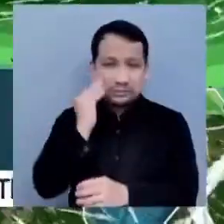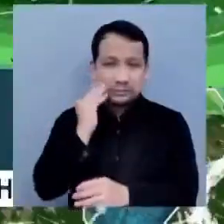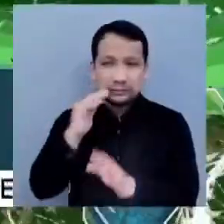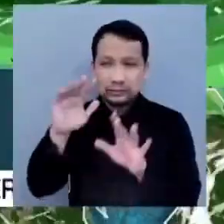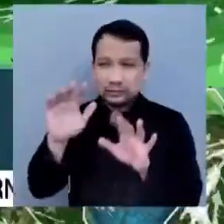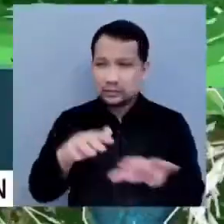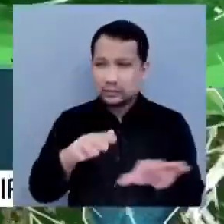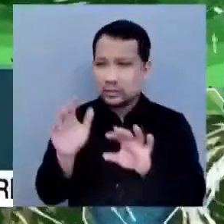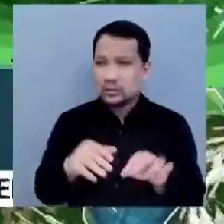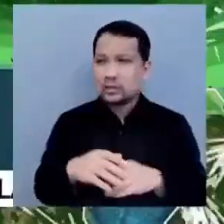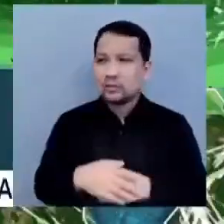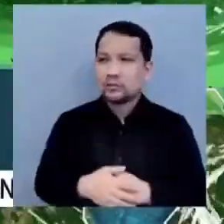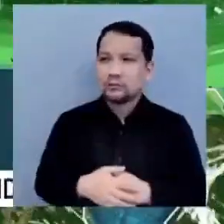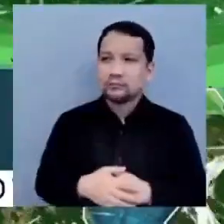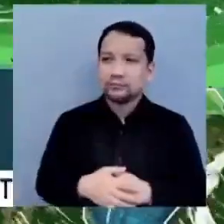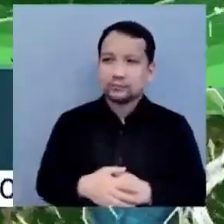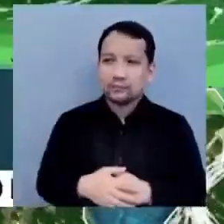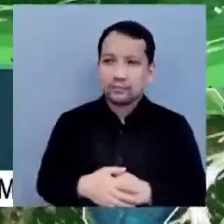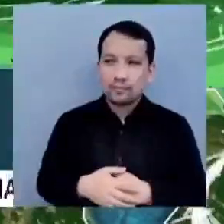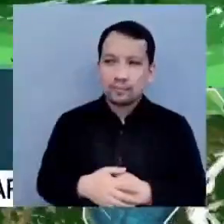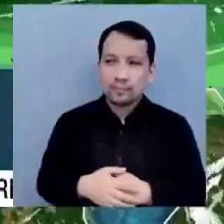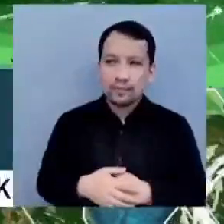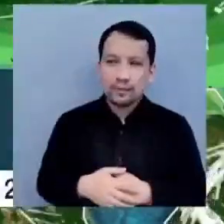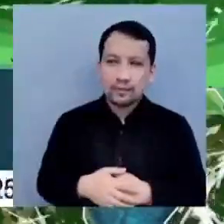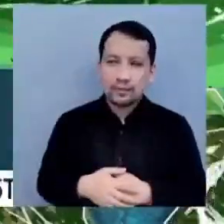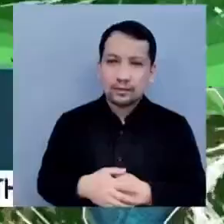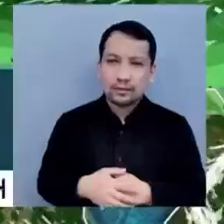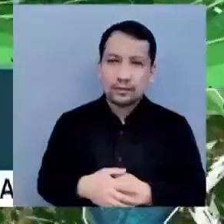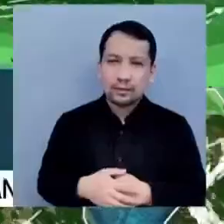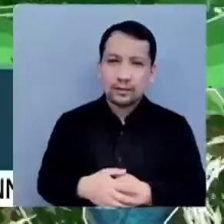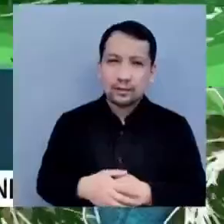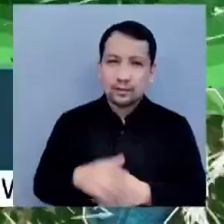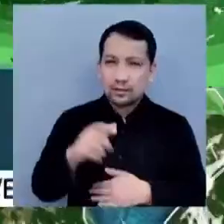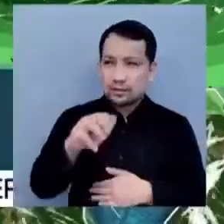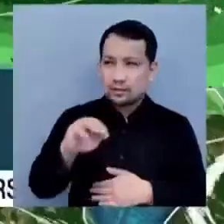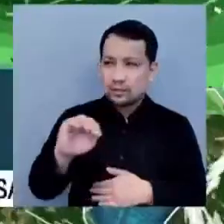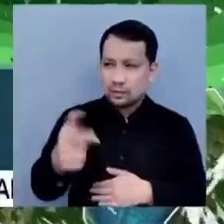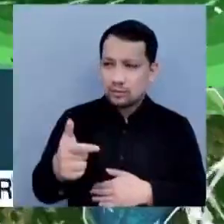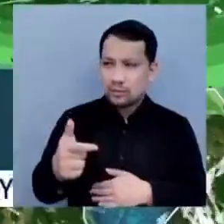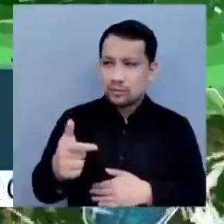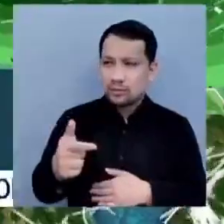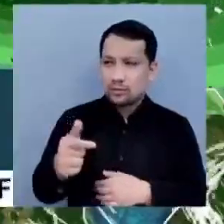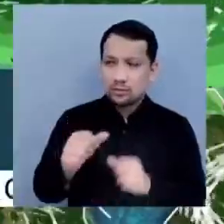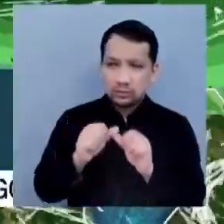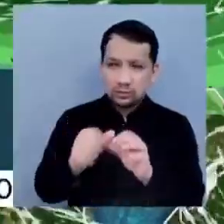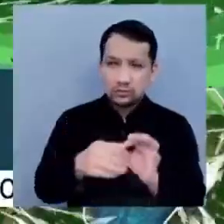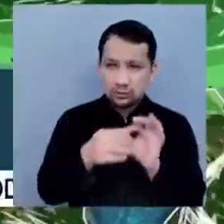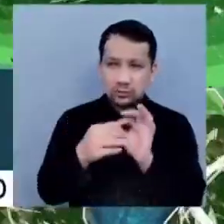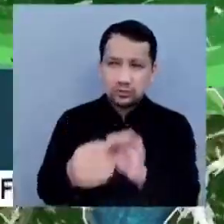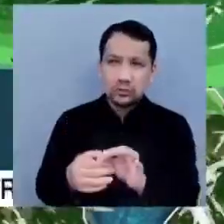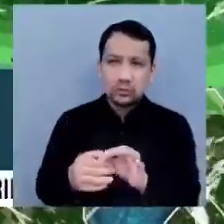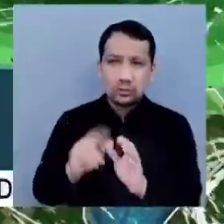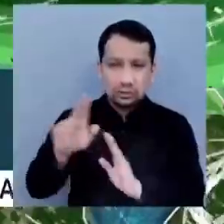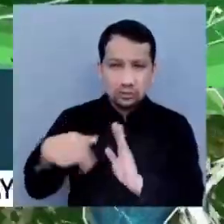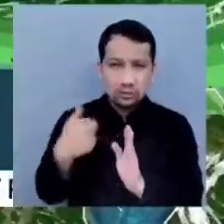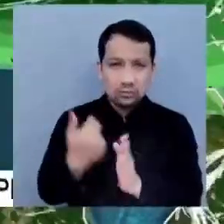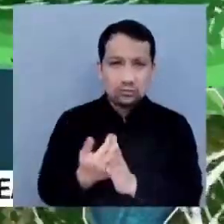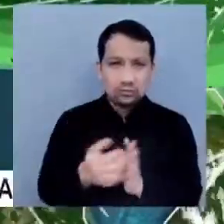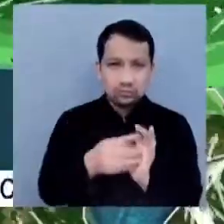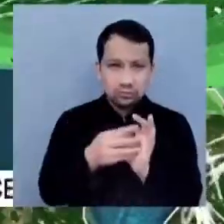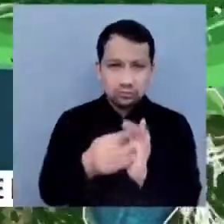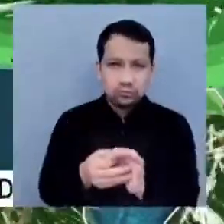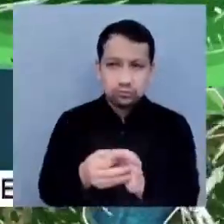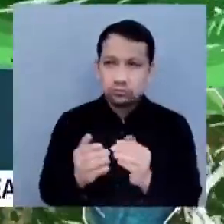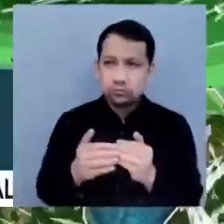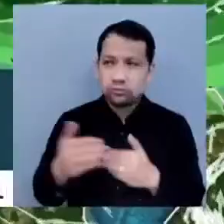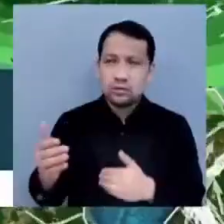rainy. Flooding and landslides in these areas remain a threat. Amang will continue to move northwestward in the coming hours and graze the northern